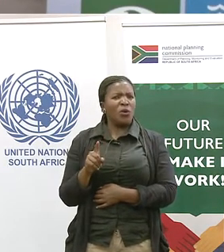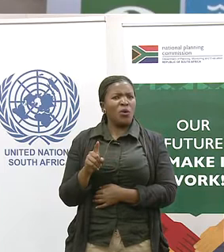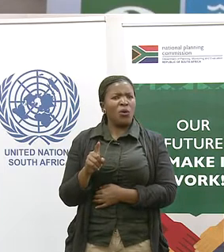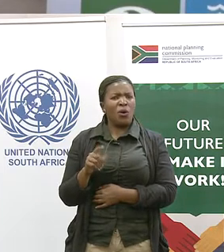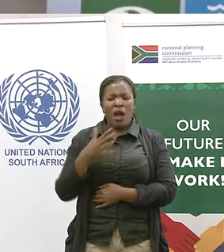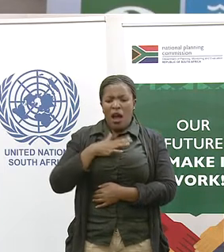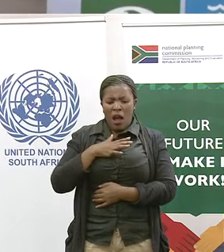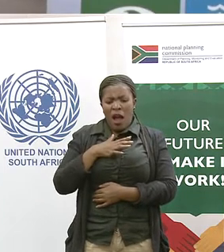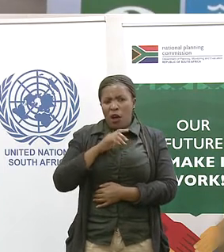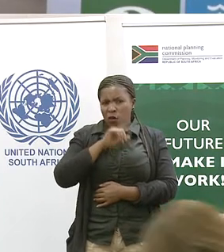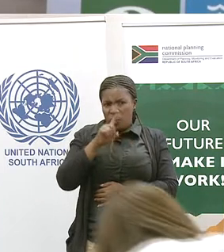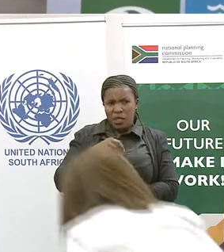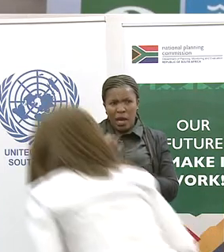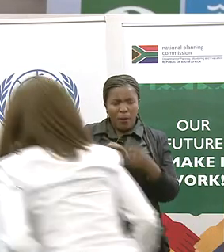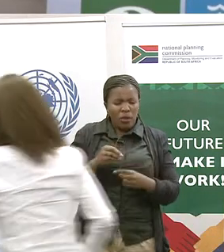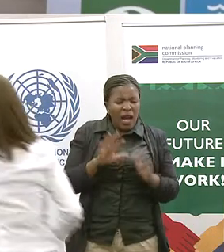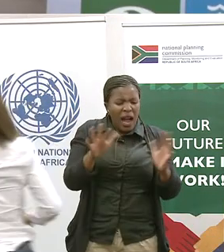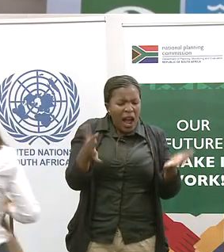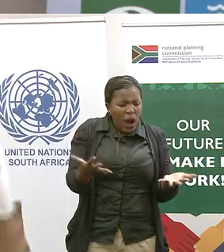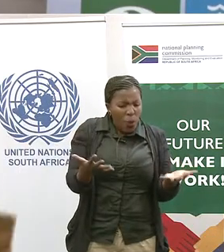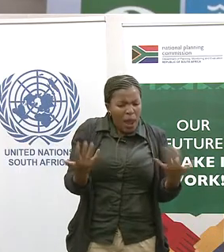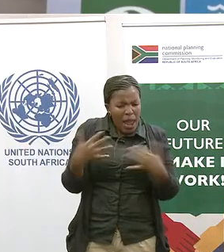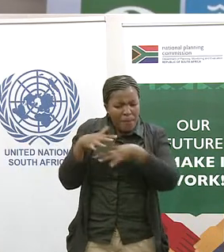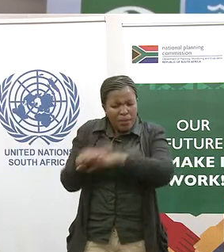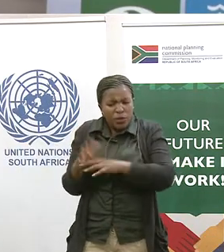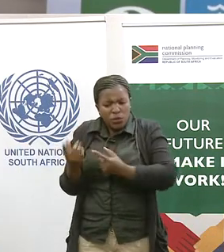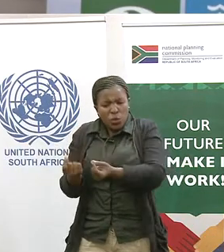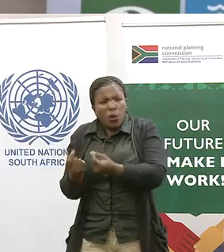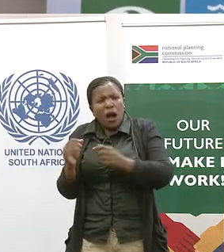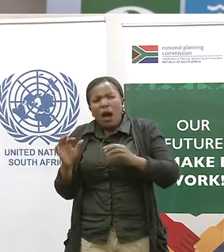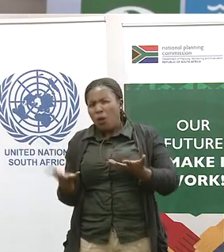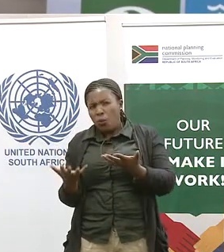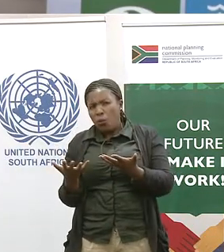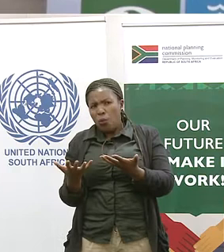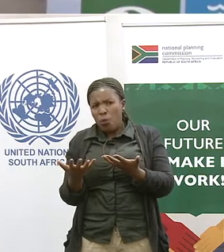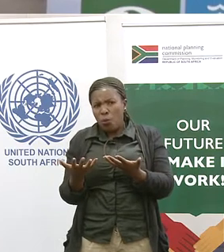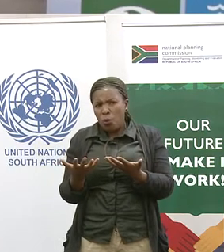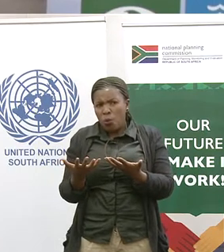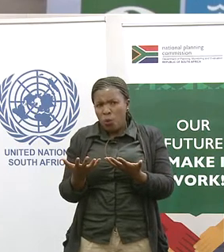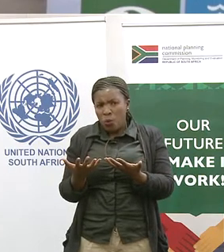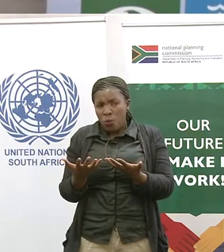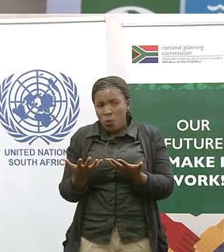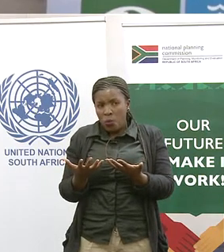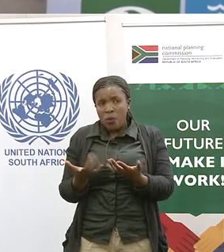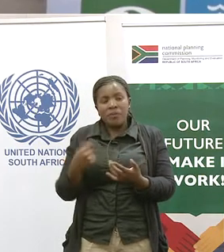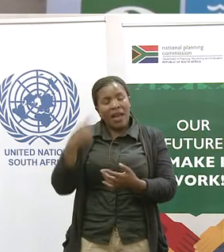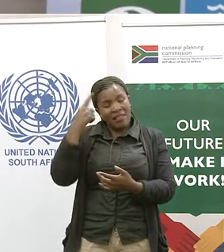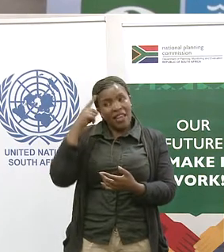to life? I think implementation is the first step, and making sure that